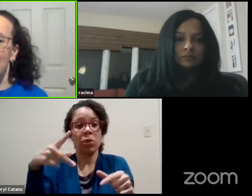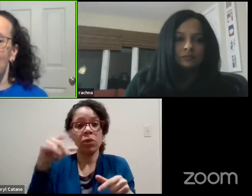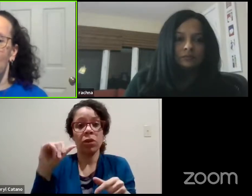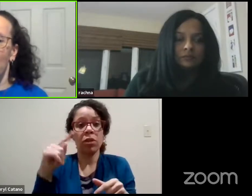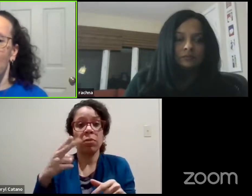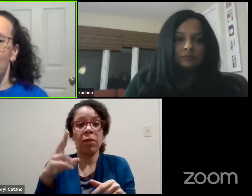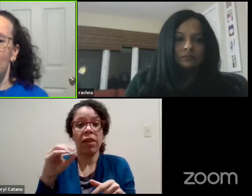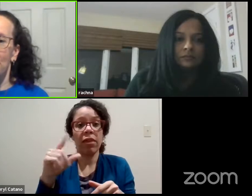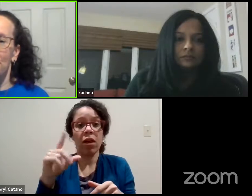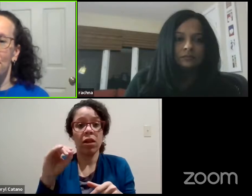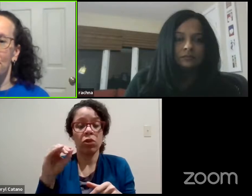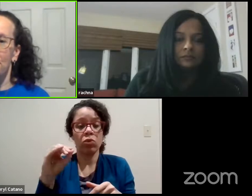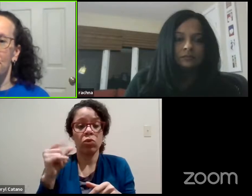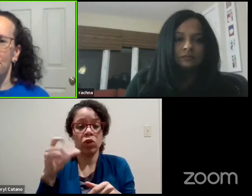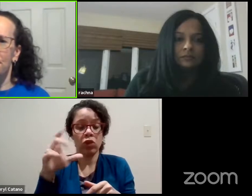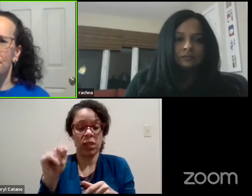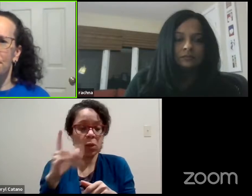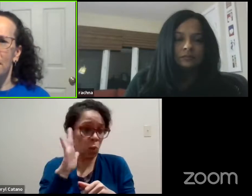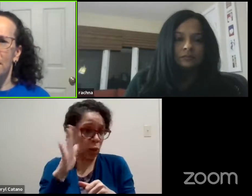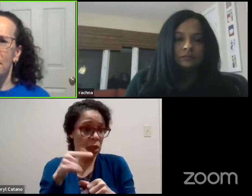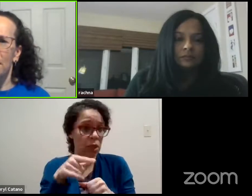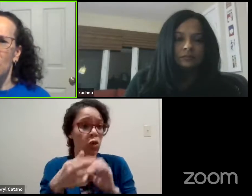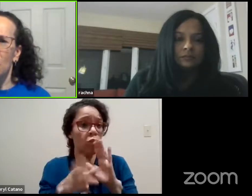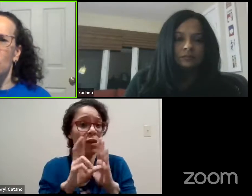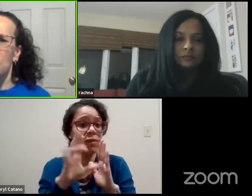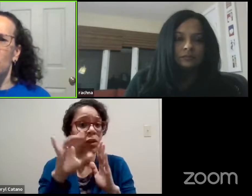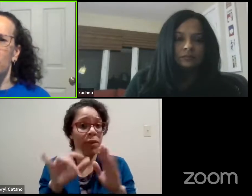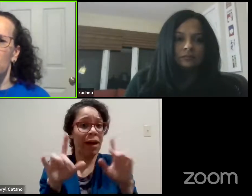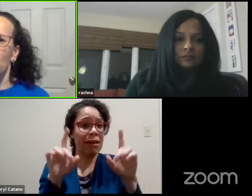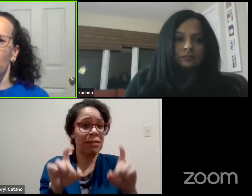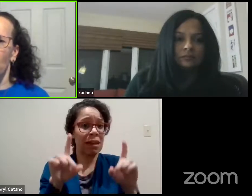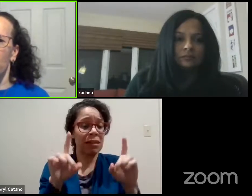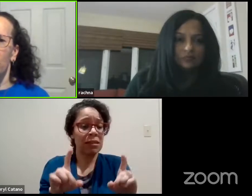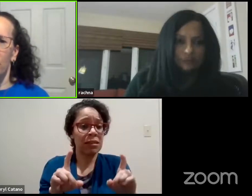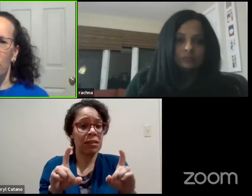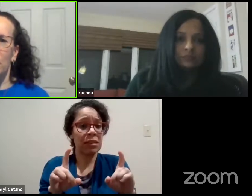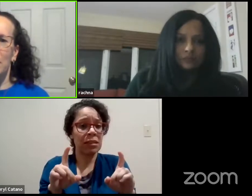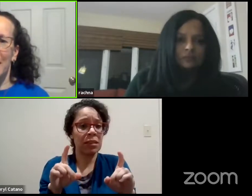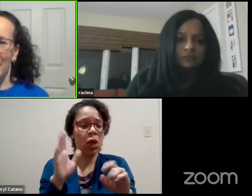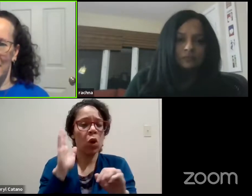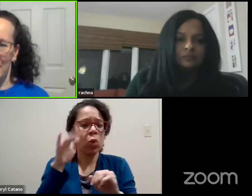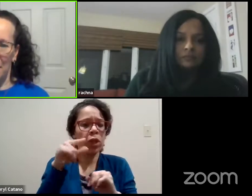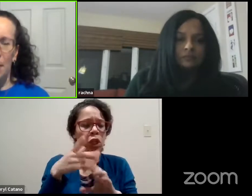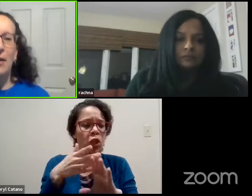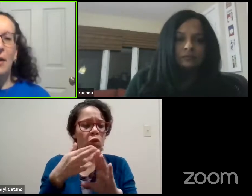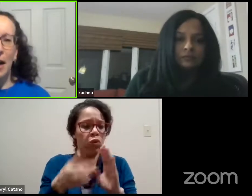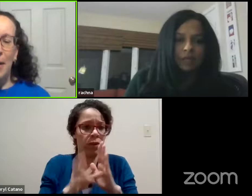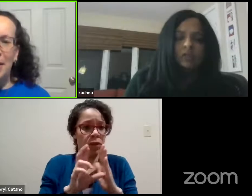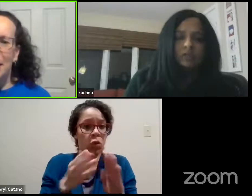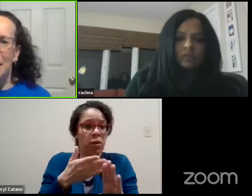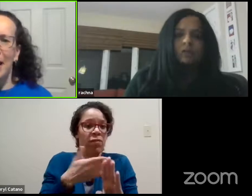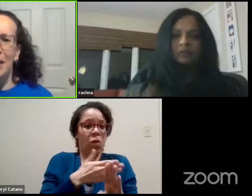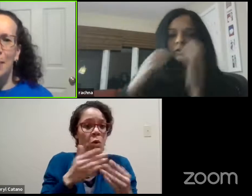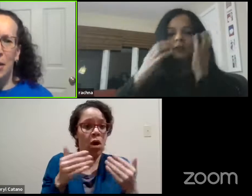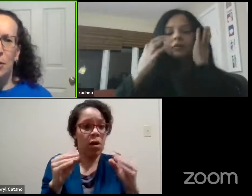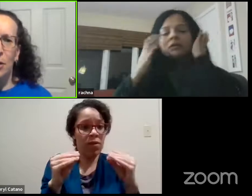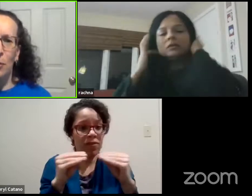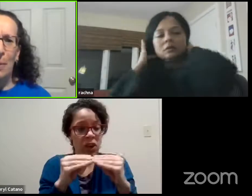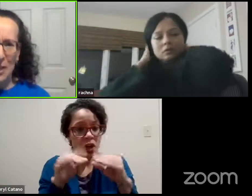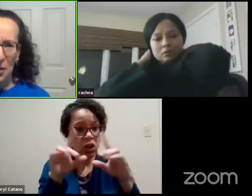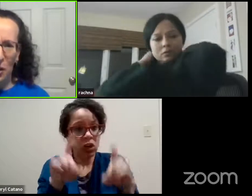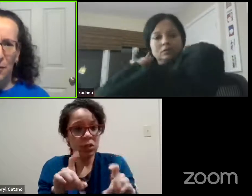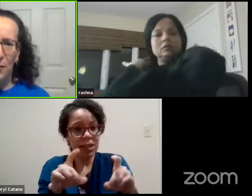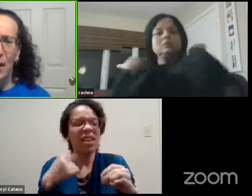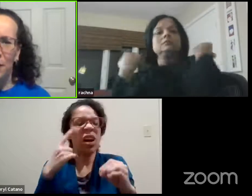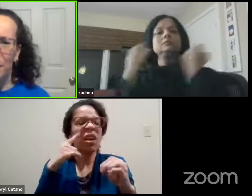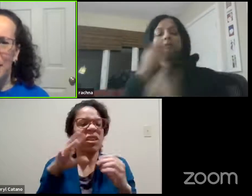further testing? I think this is asking about the